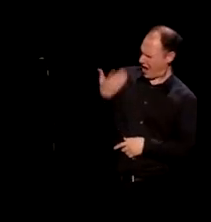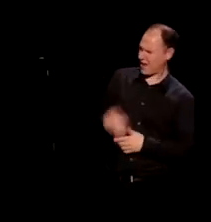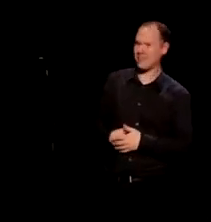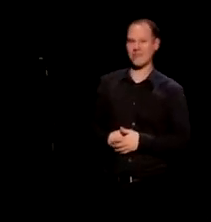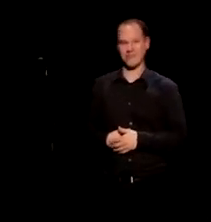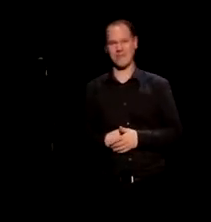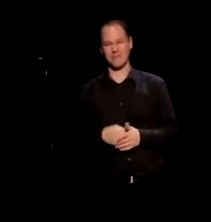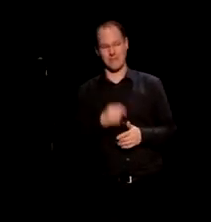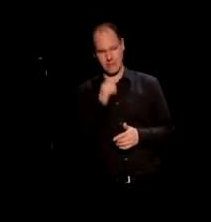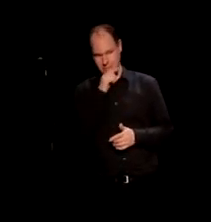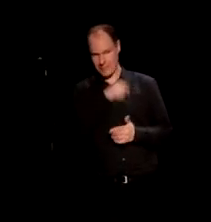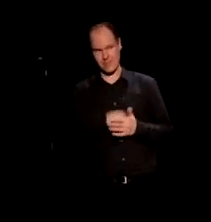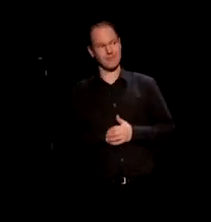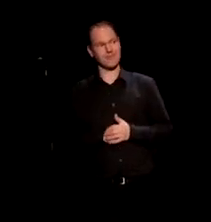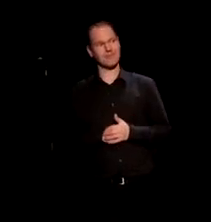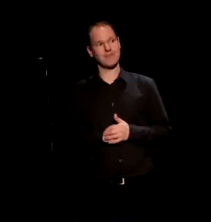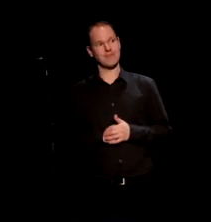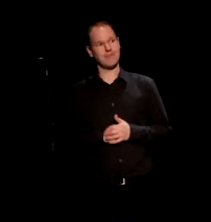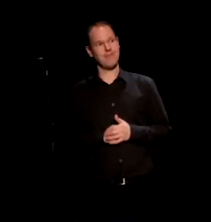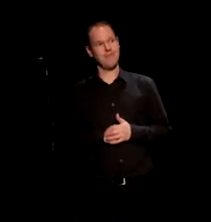it.